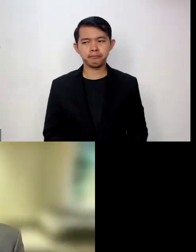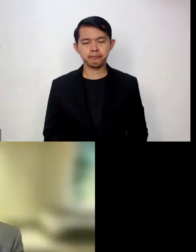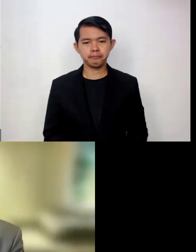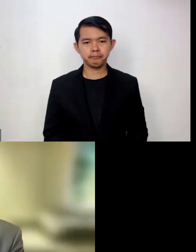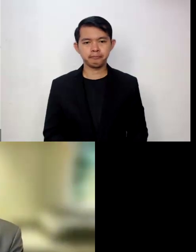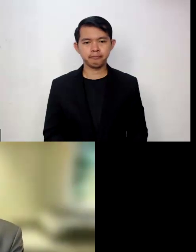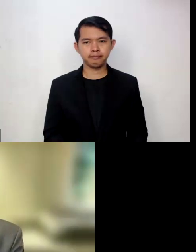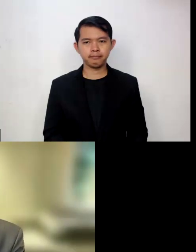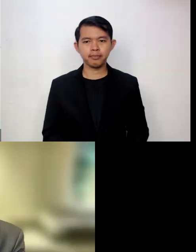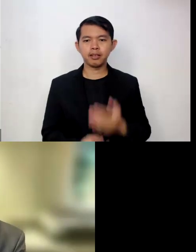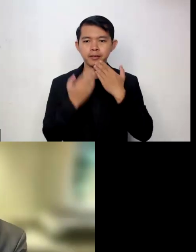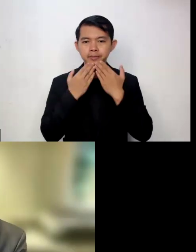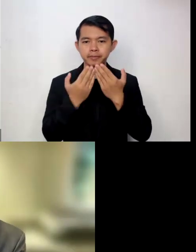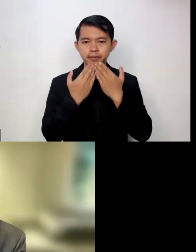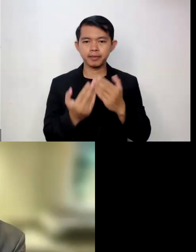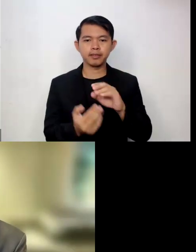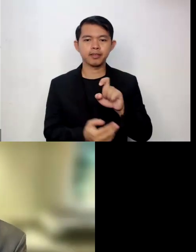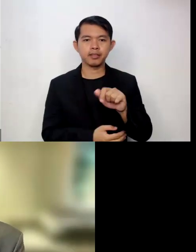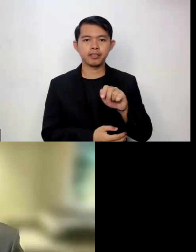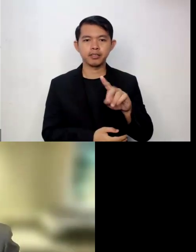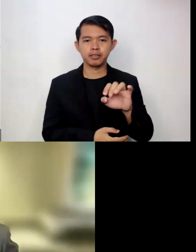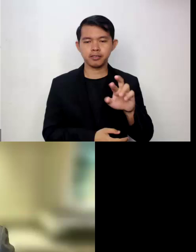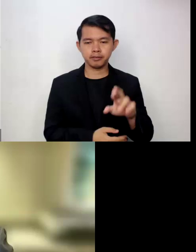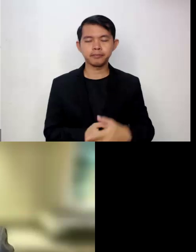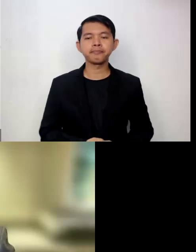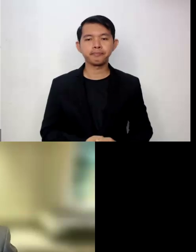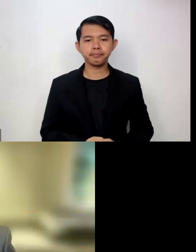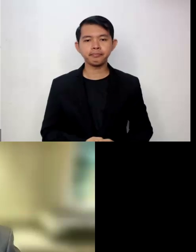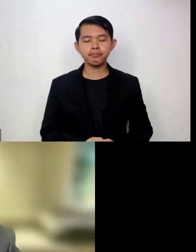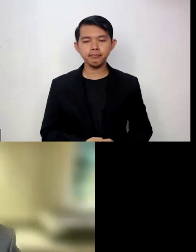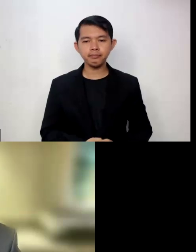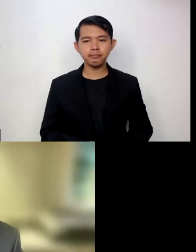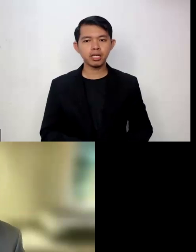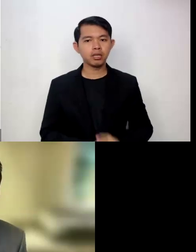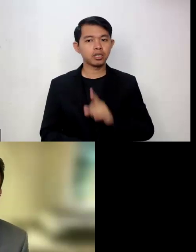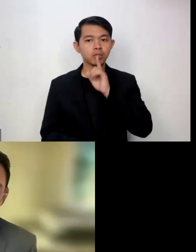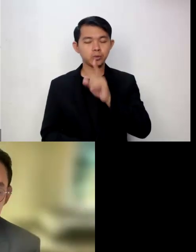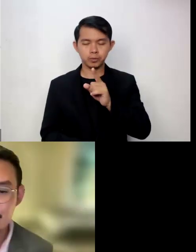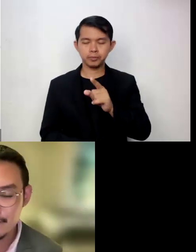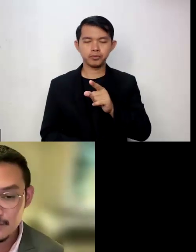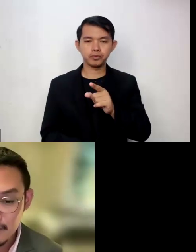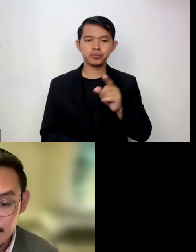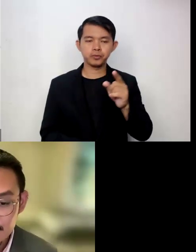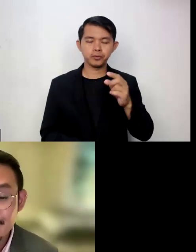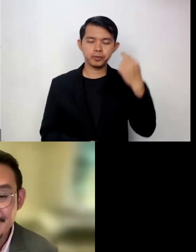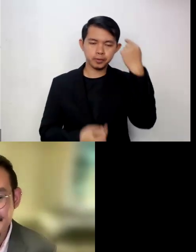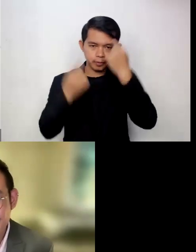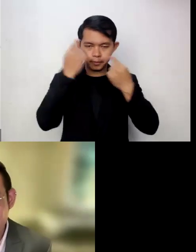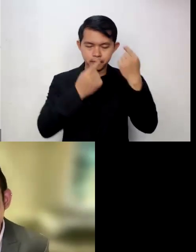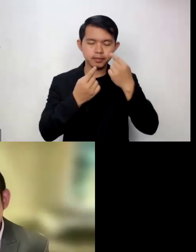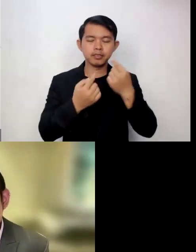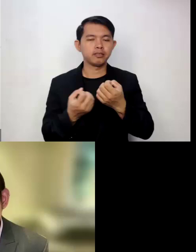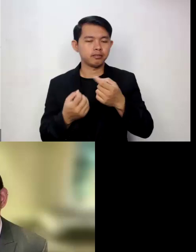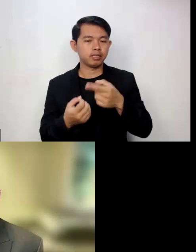No, yes, thank you for sharing, Xavier. No, I think that's a concern that a lot of academics have, especially those who